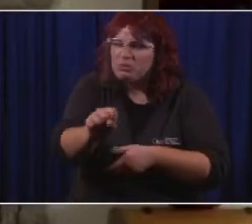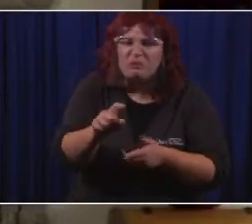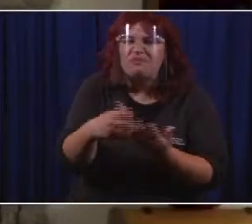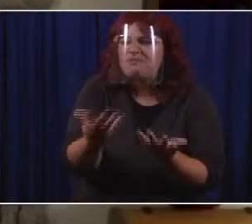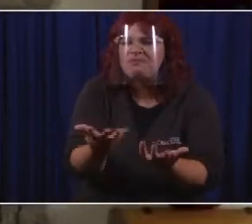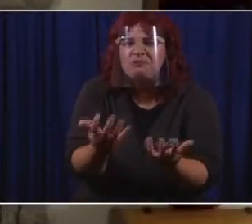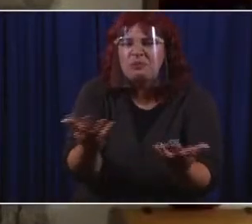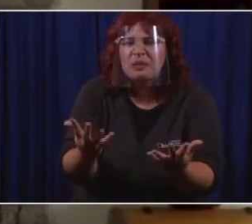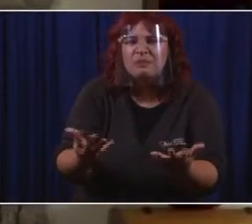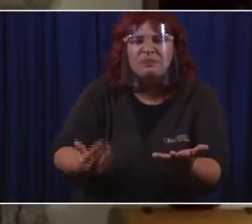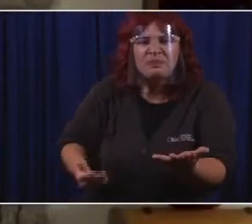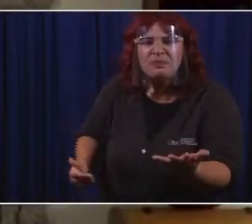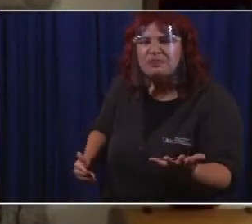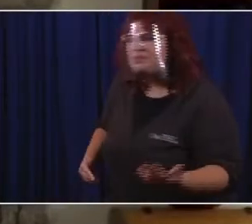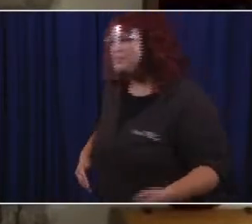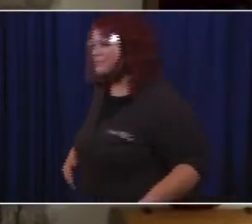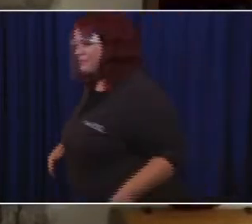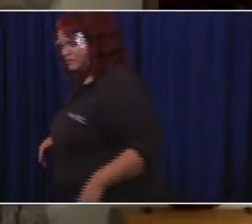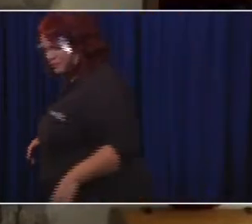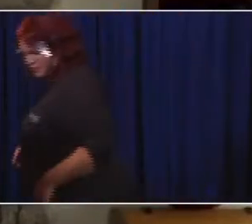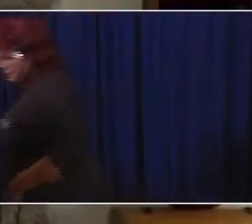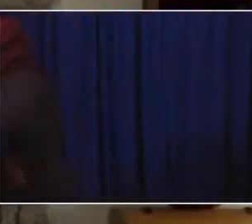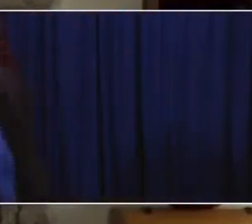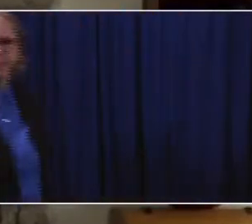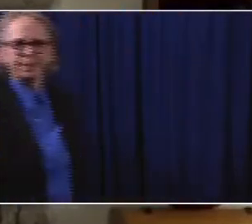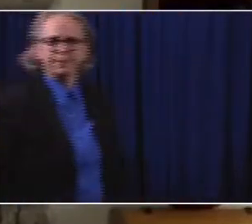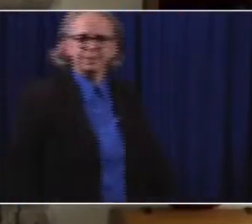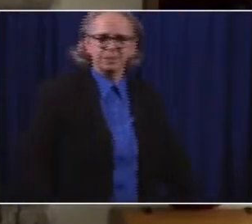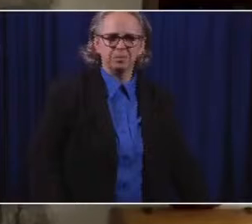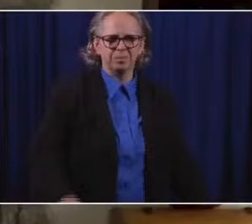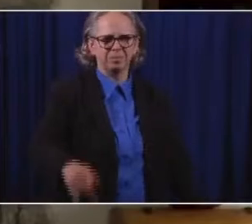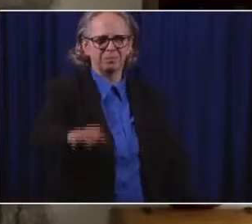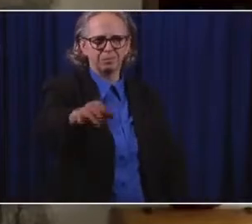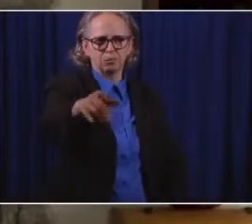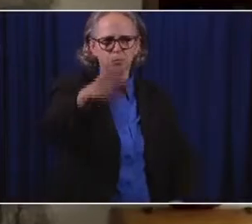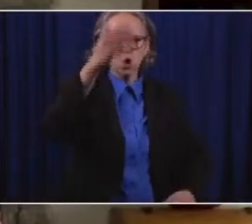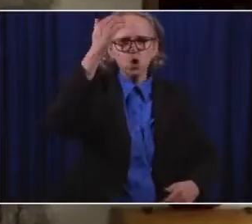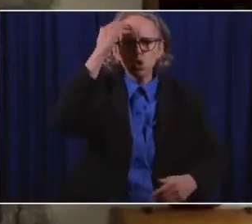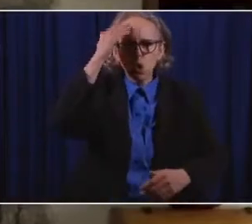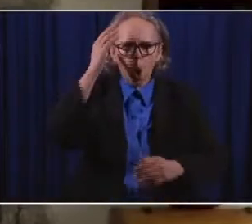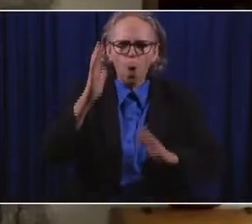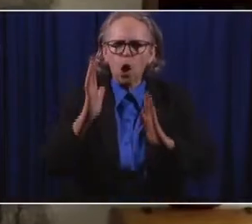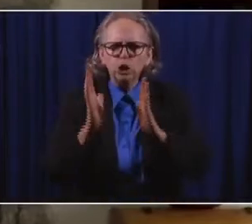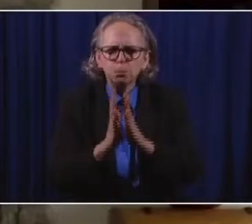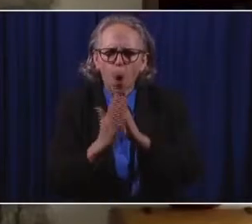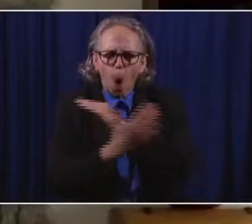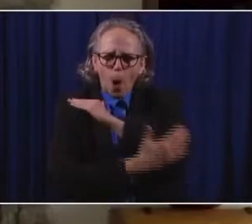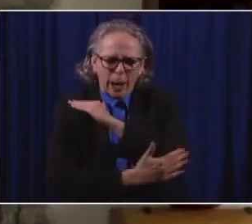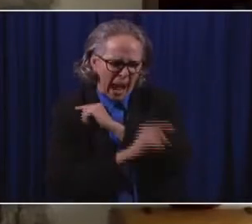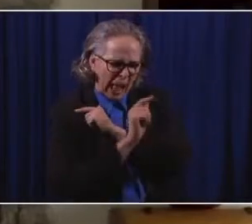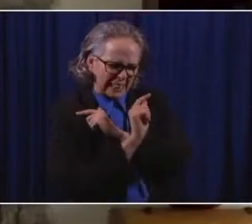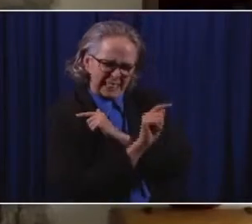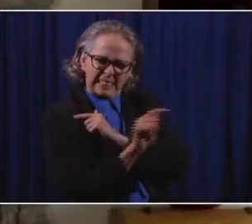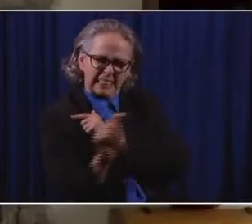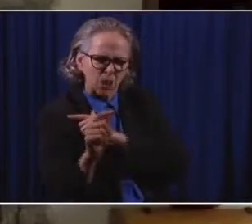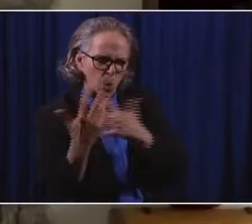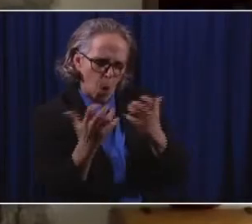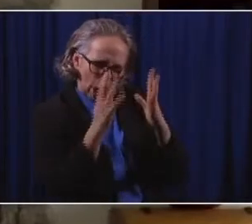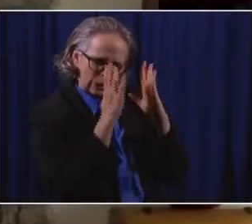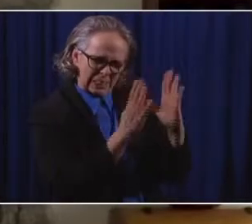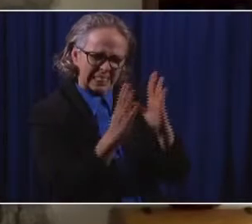particularly with smaller counties, I think there needs to be an acceptance that we got to go win, that this is a battle worth